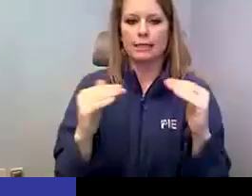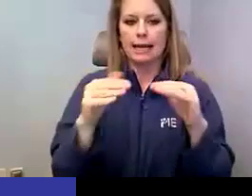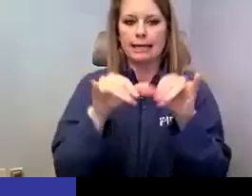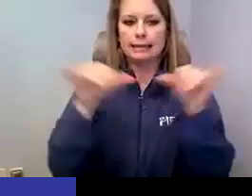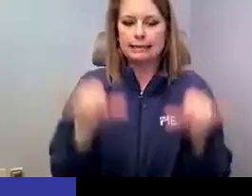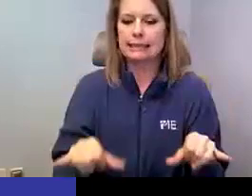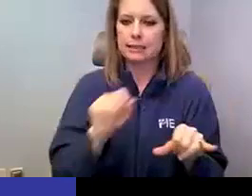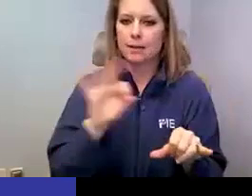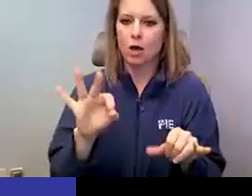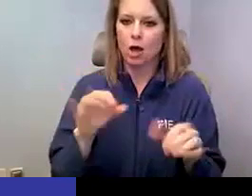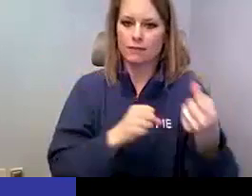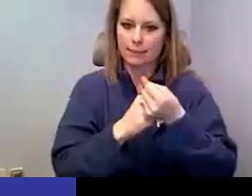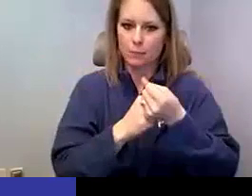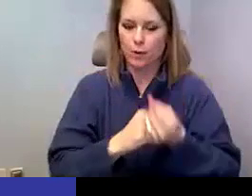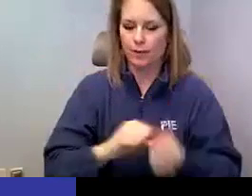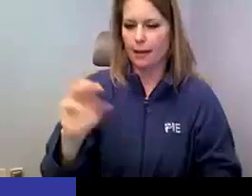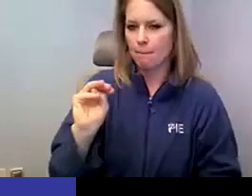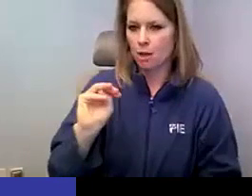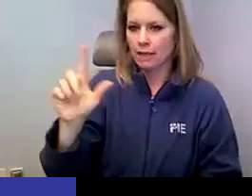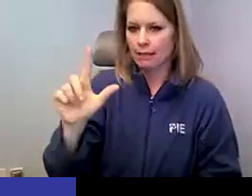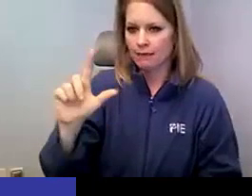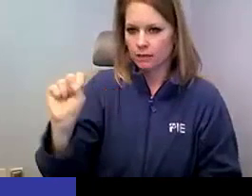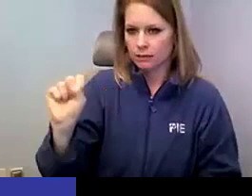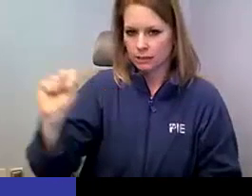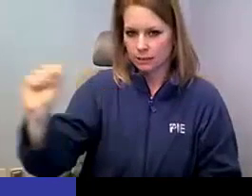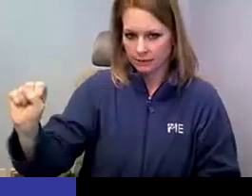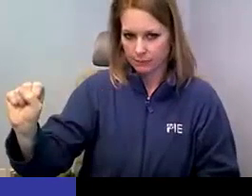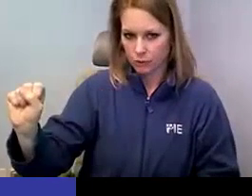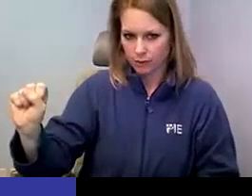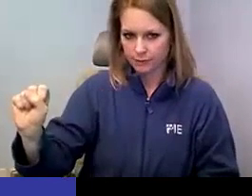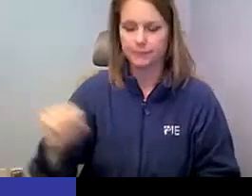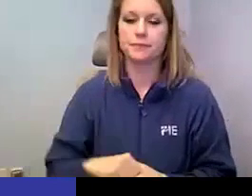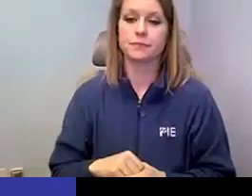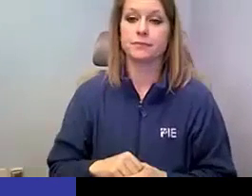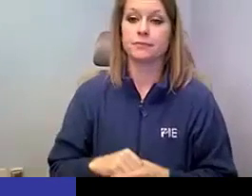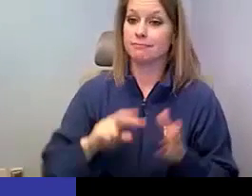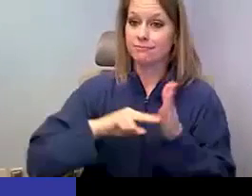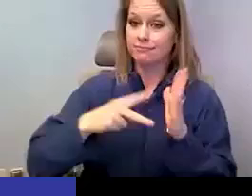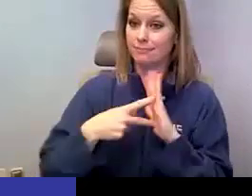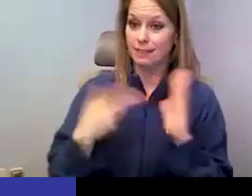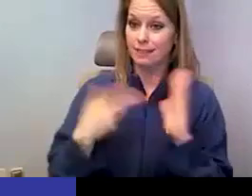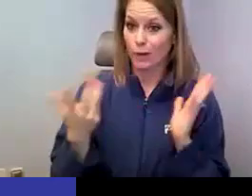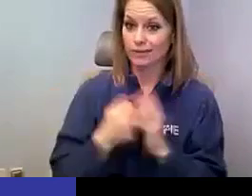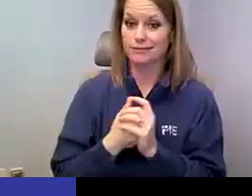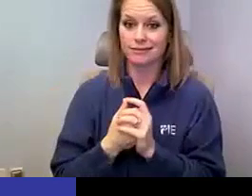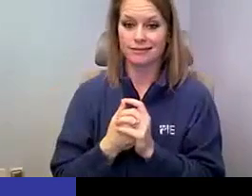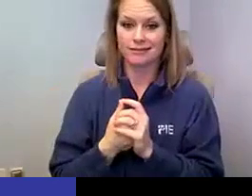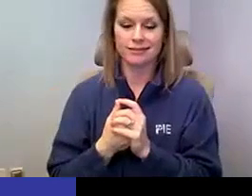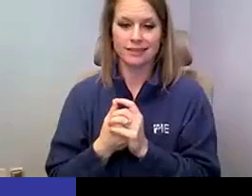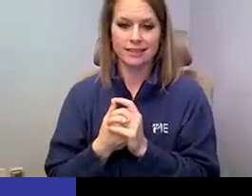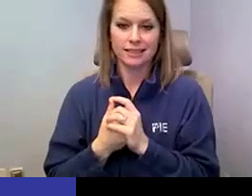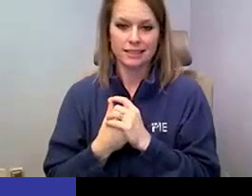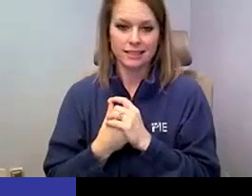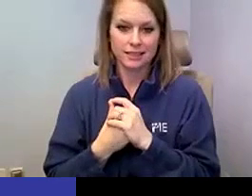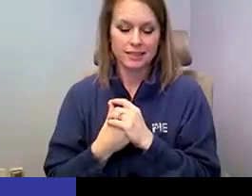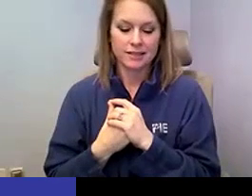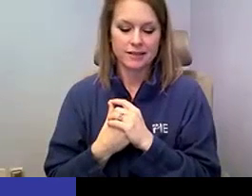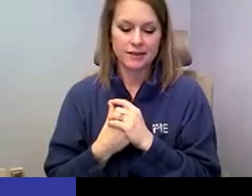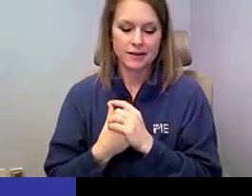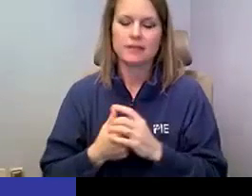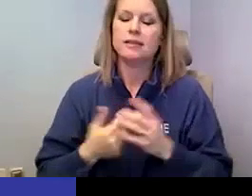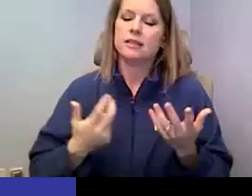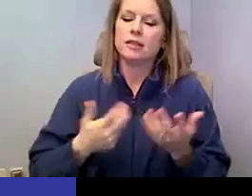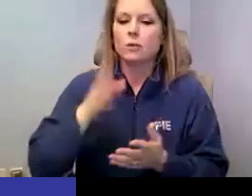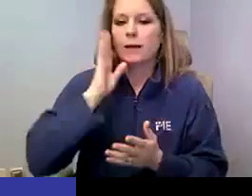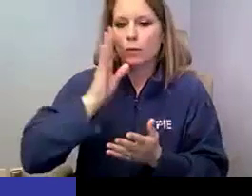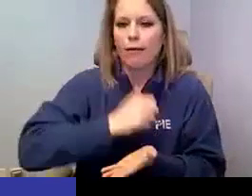a school and district's equitable multi-level system of support is, the easier it will be to conduct a comprehensive special